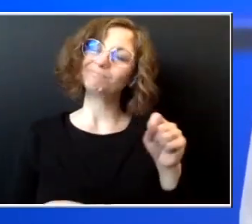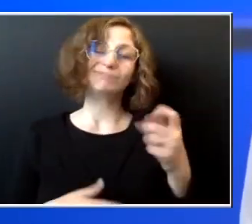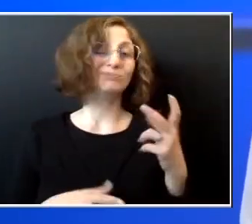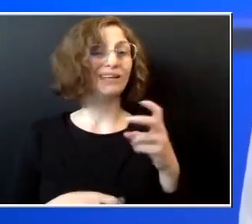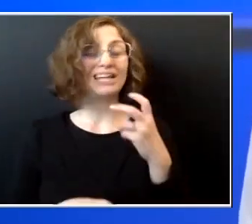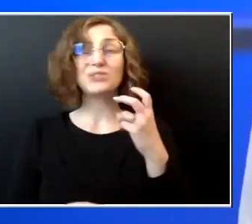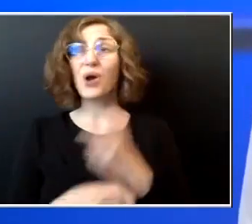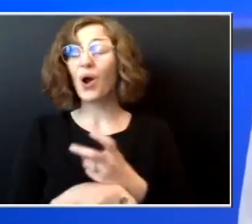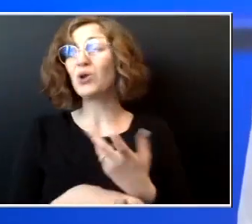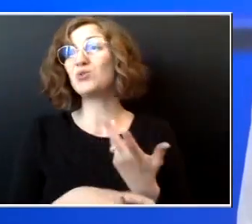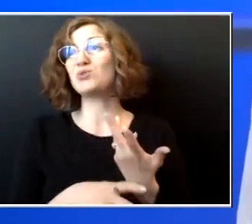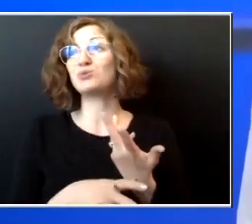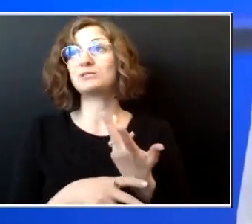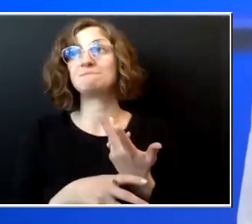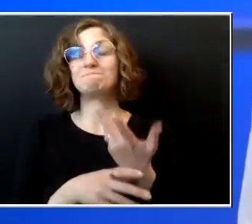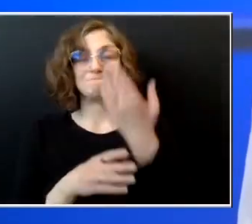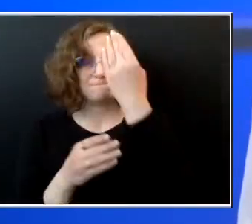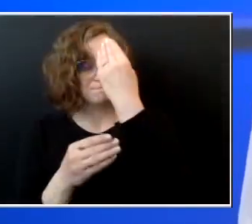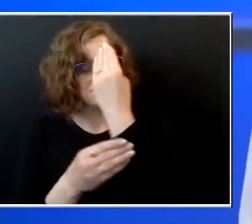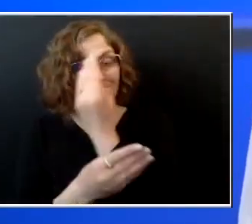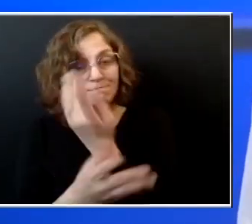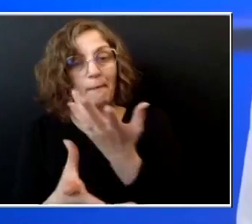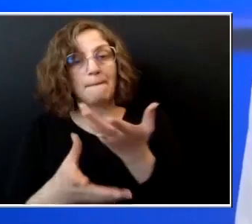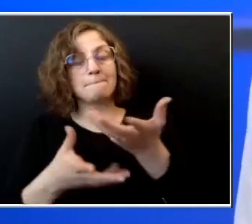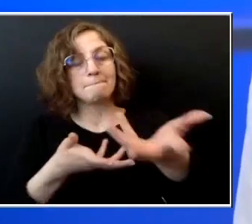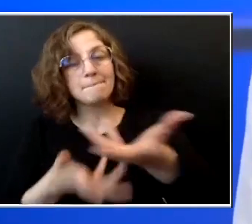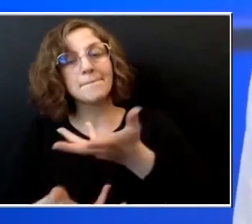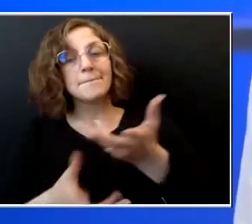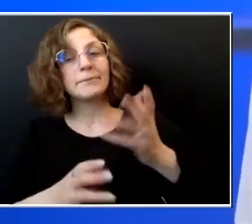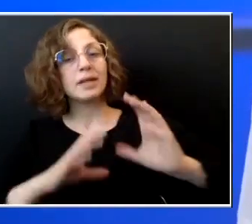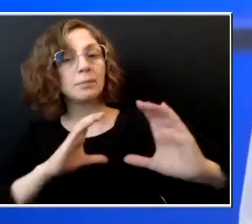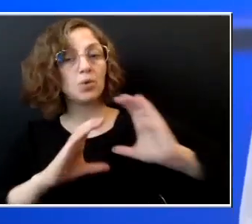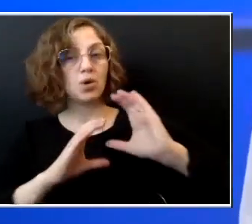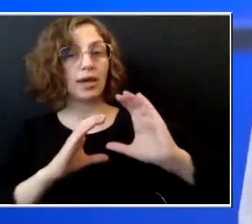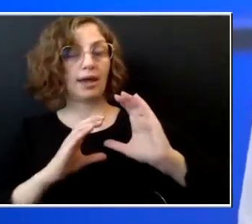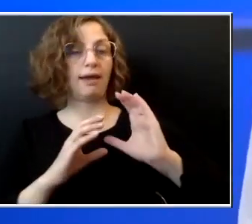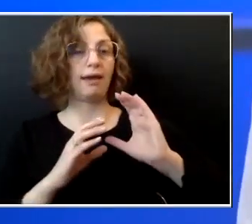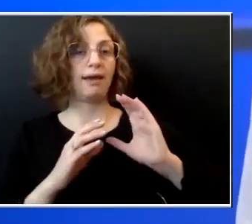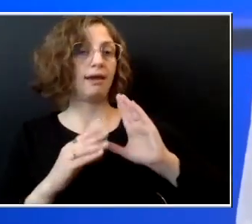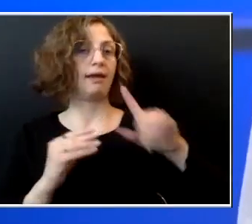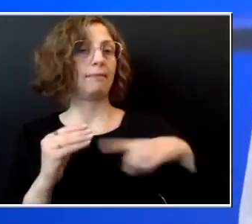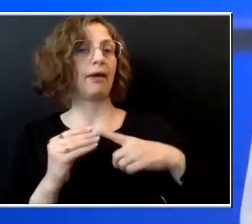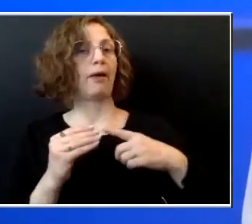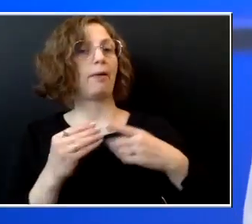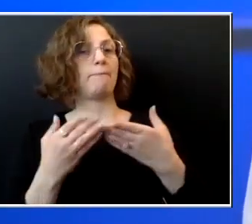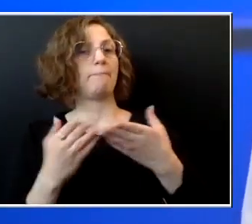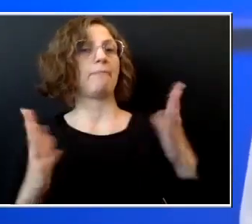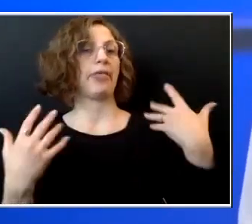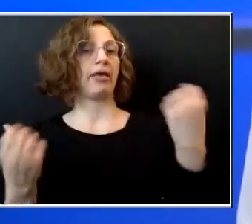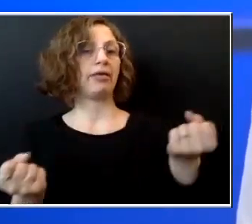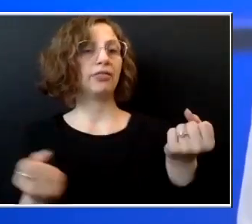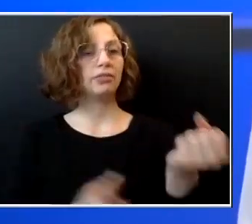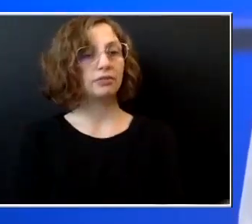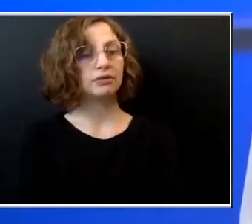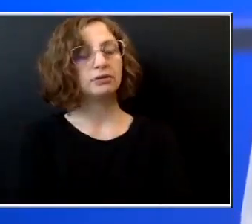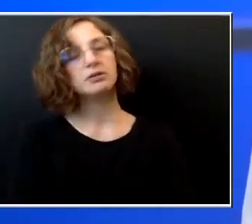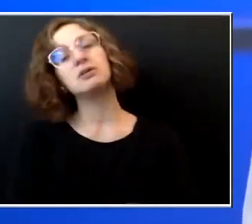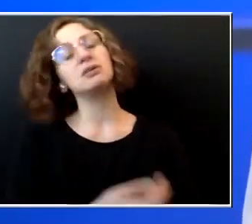to our public health measures. Public health is always in tension with kind of public liberties,